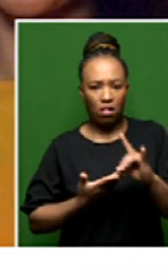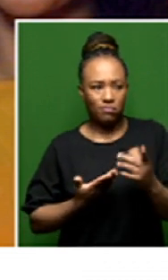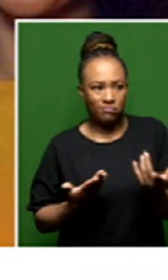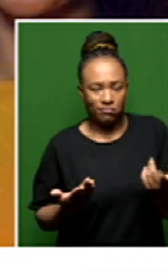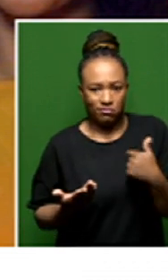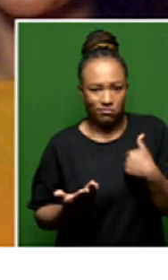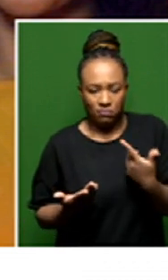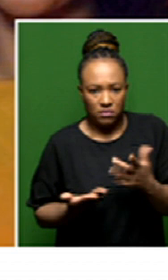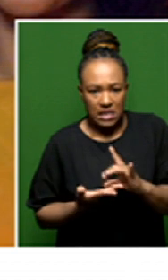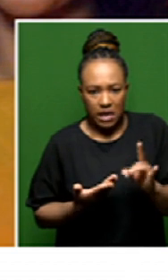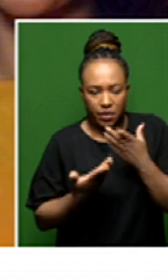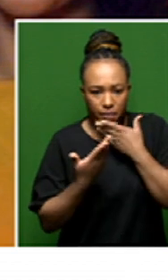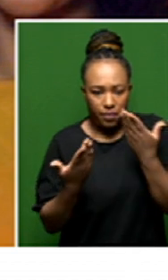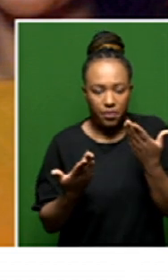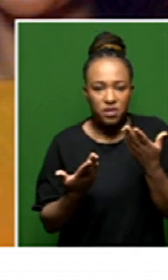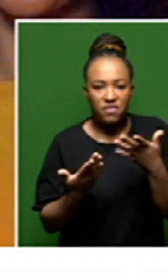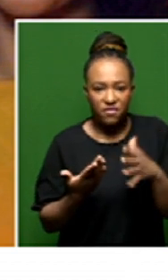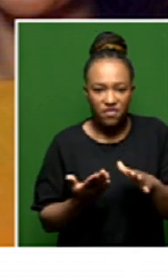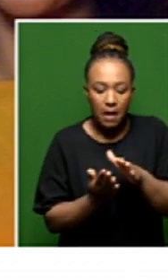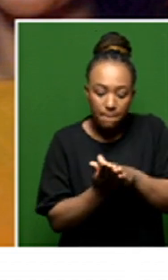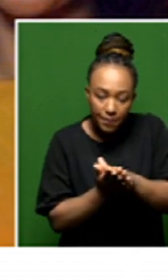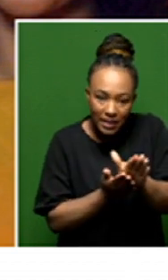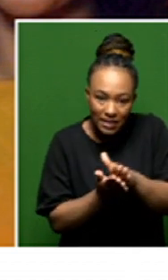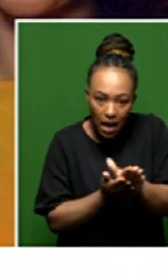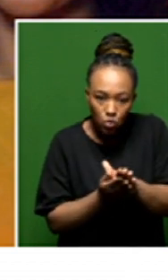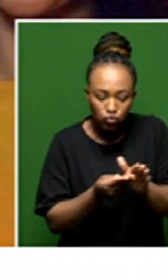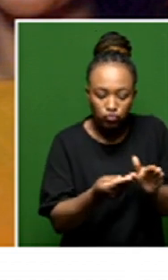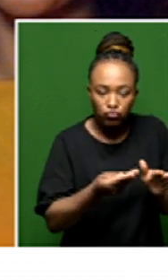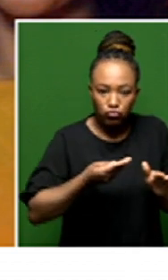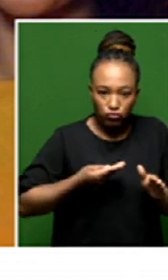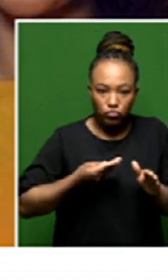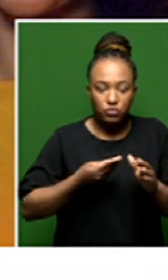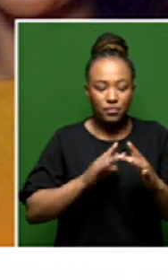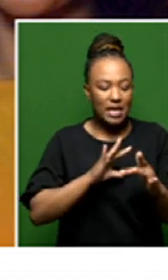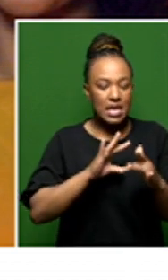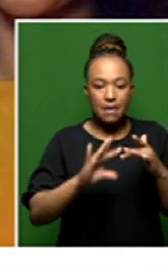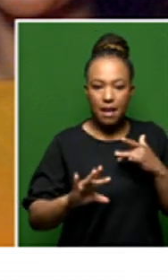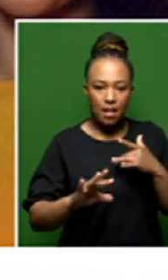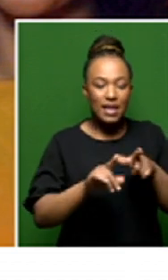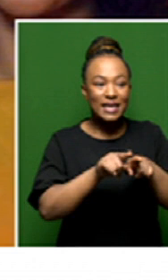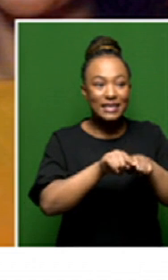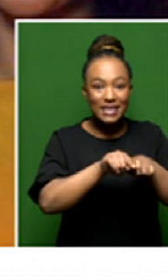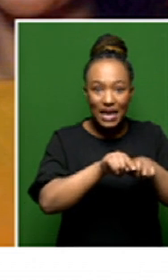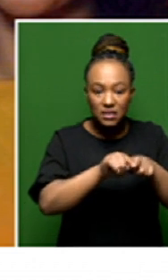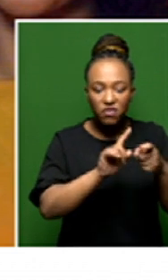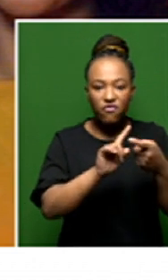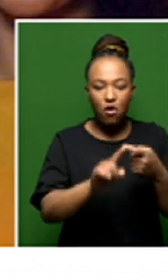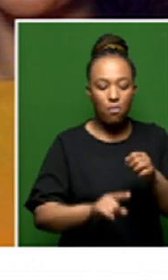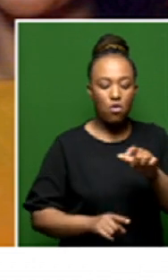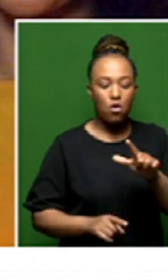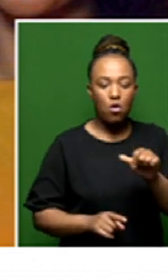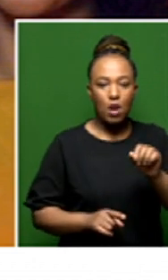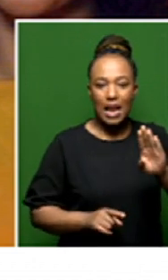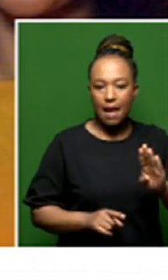test because of that. I was handed a printout and not emailed a test from the lab. The